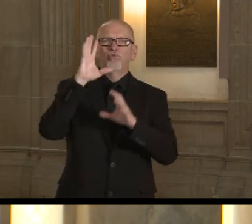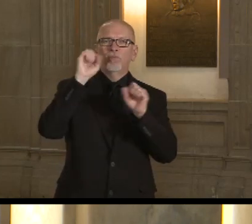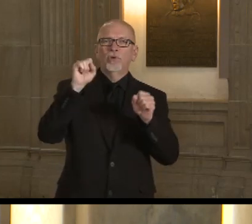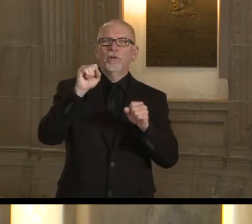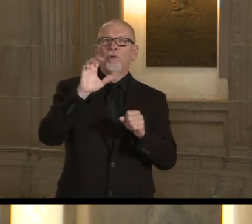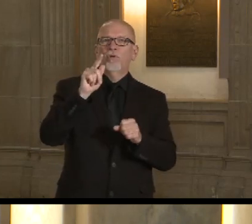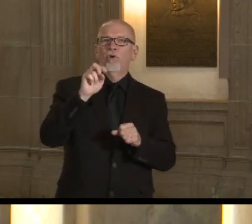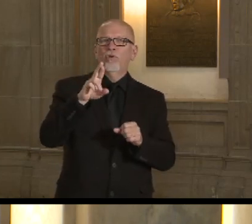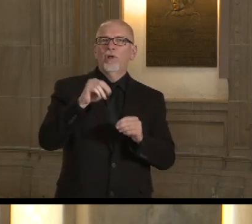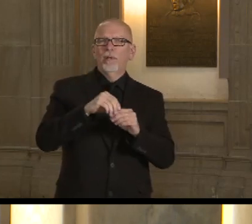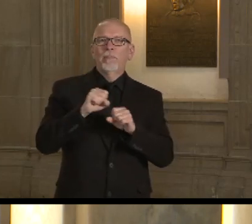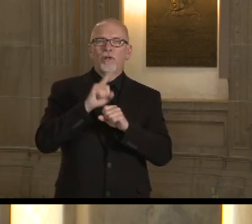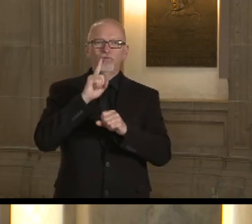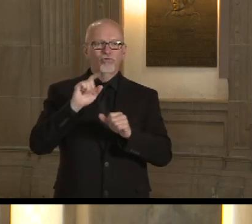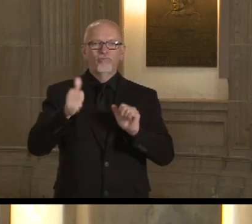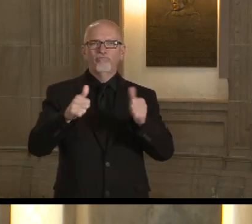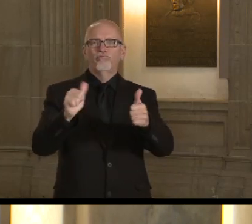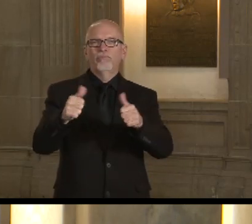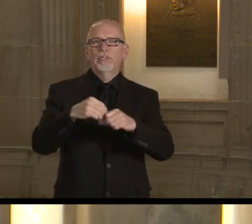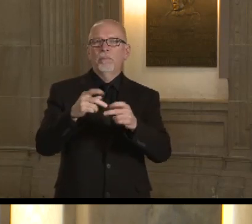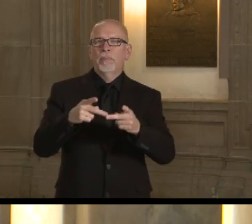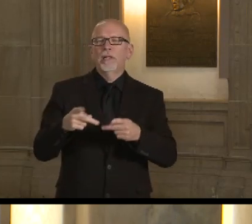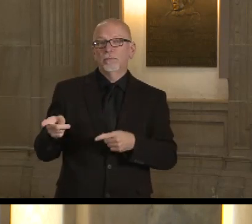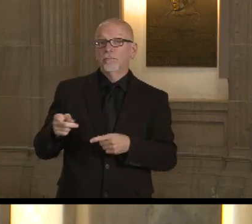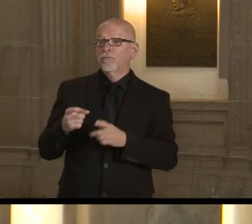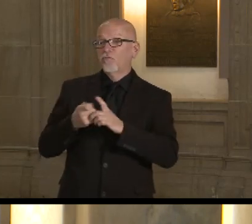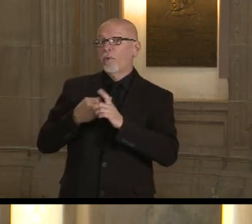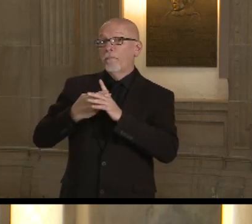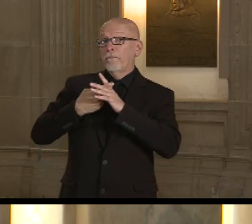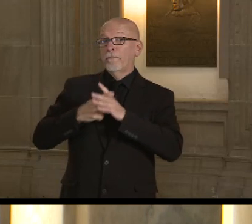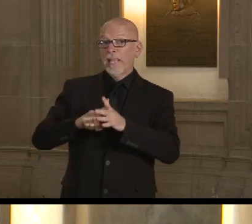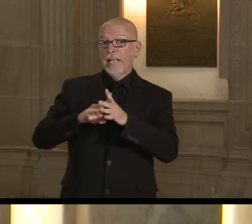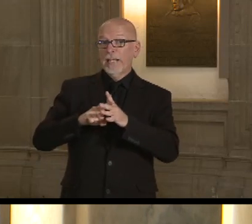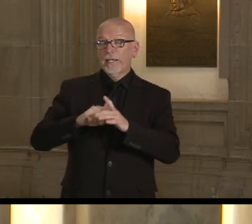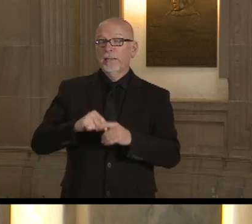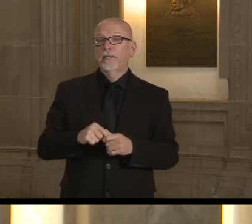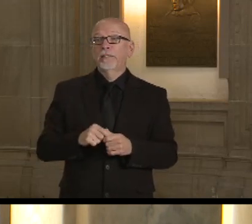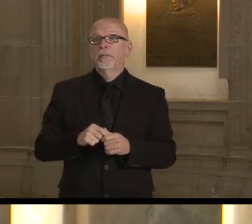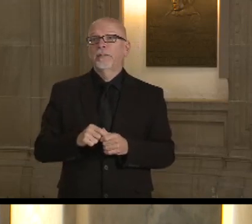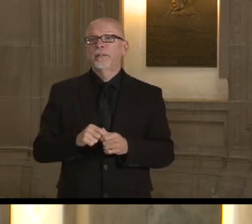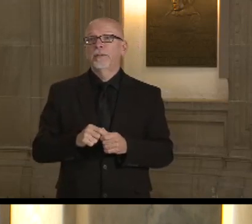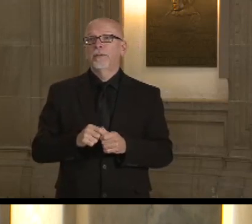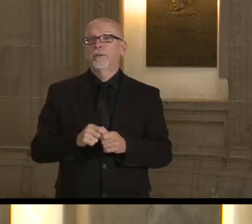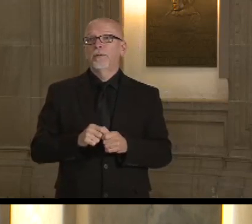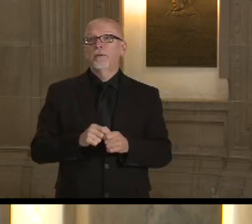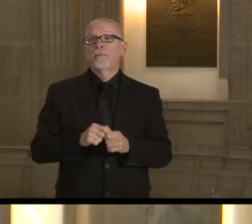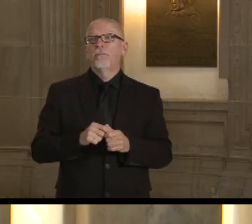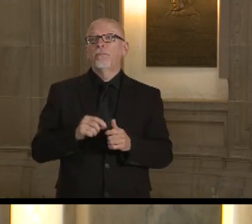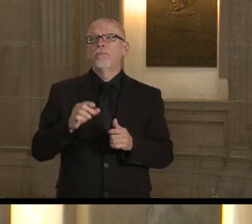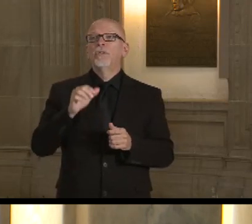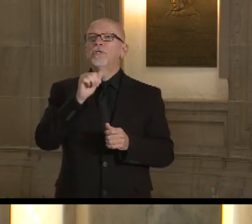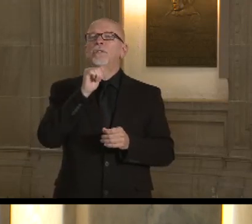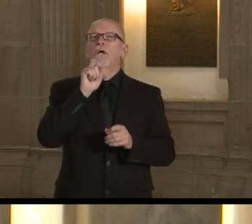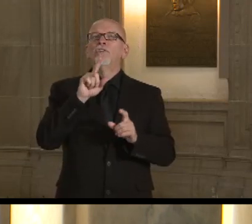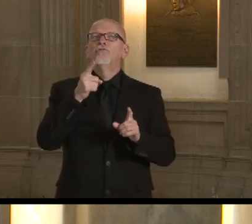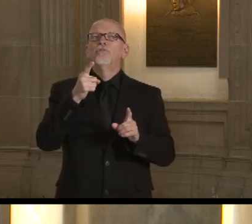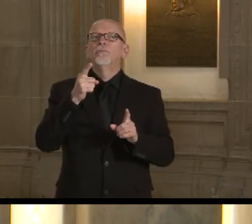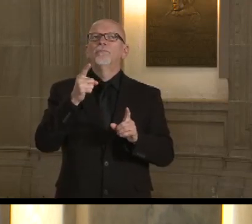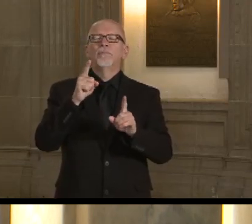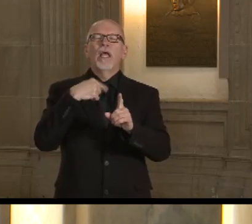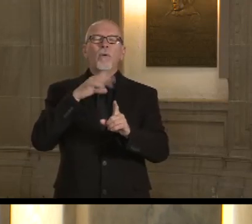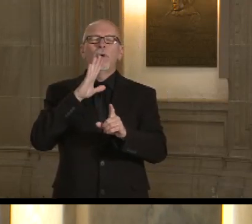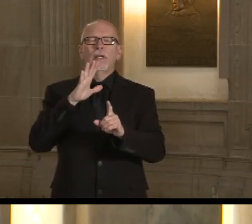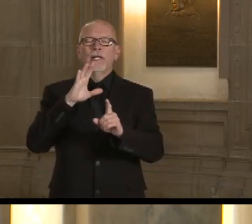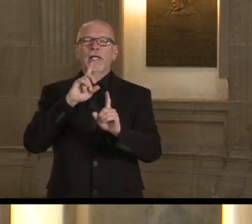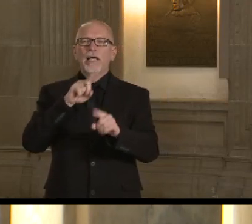get those assets in place? Well, from the very beginning, and not just, I know I'll address